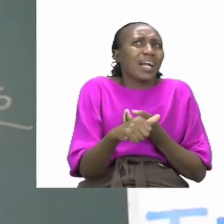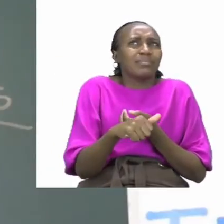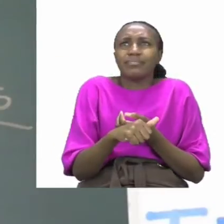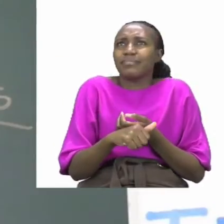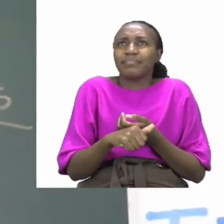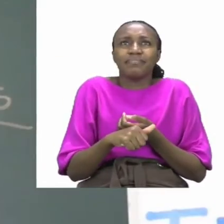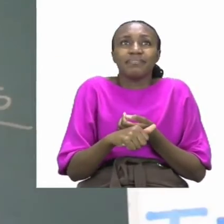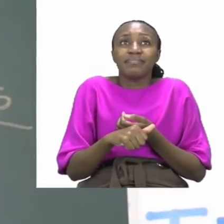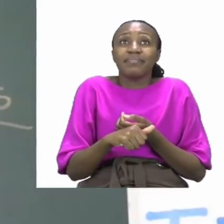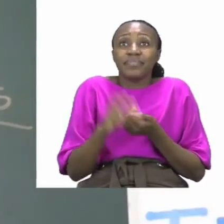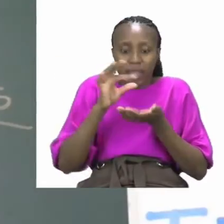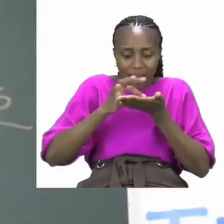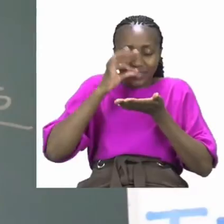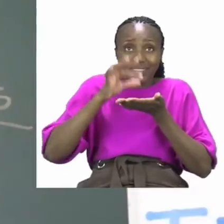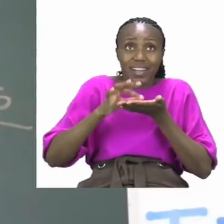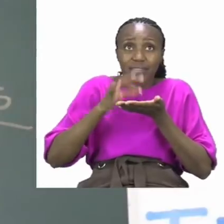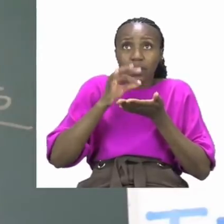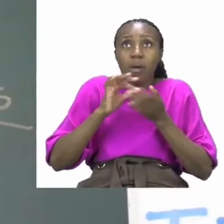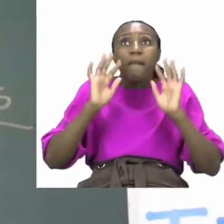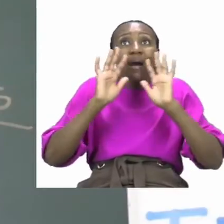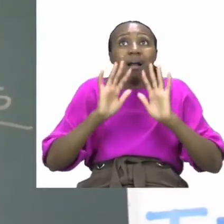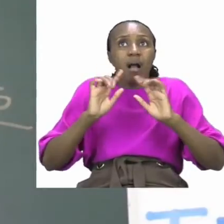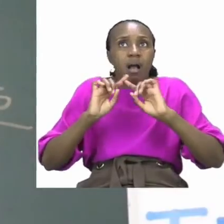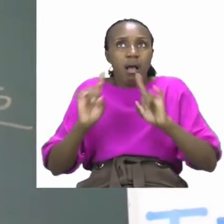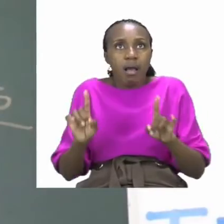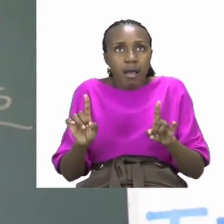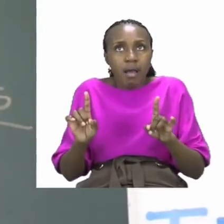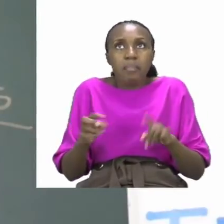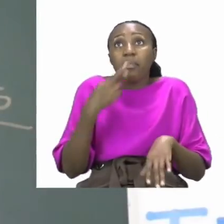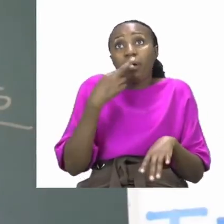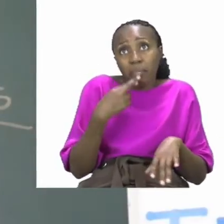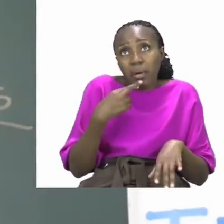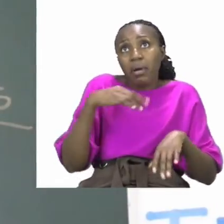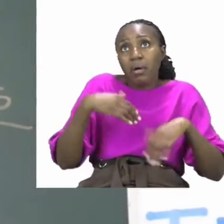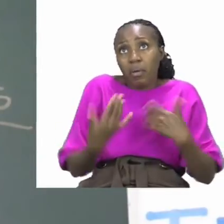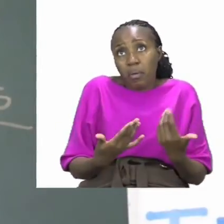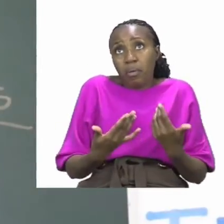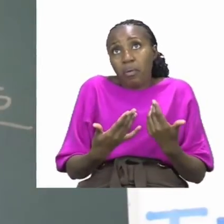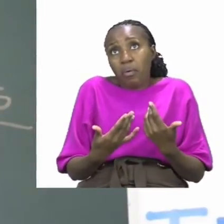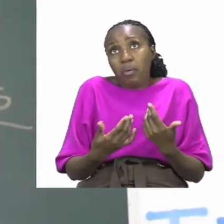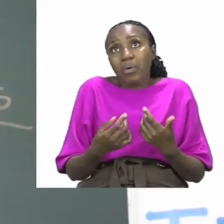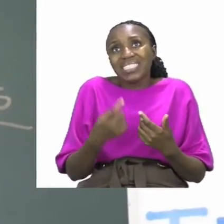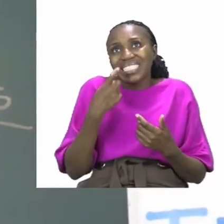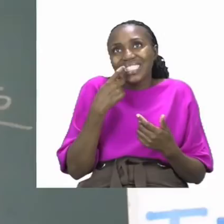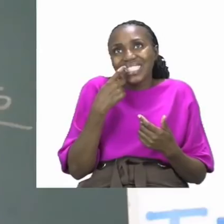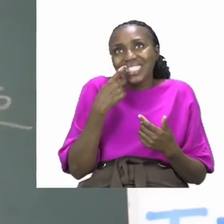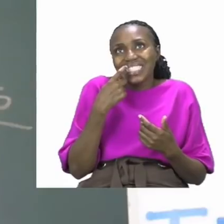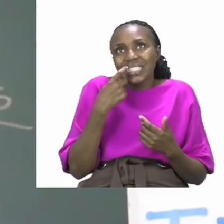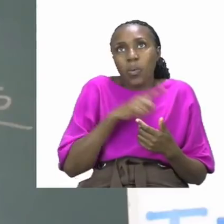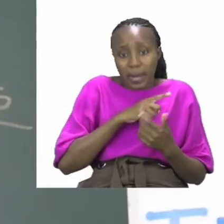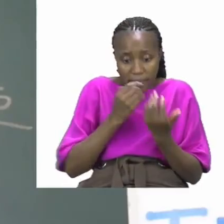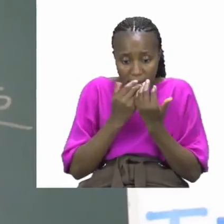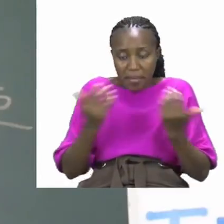grapes actually come in white or red grapes. The white ones we call are the green